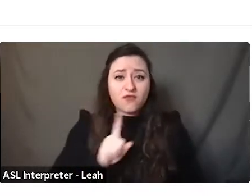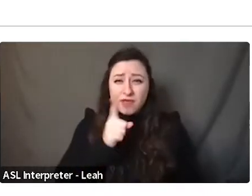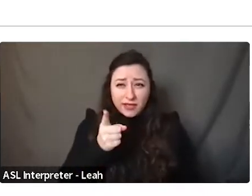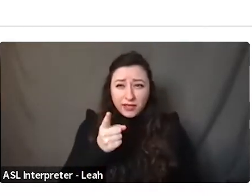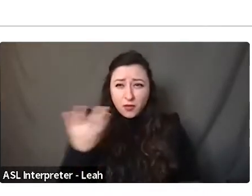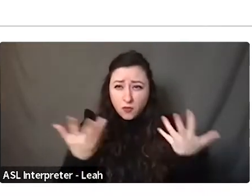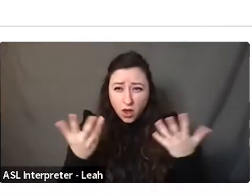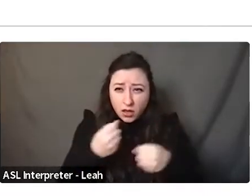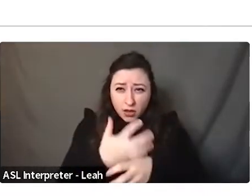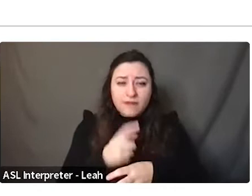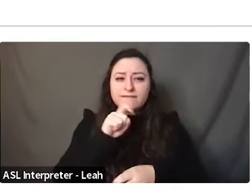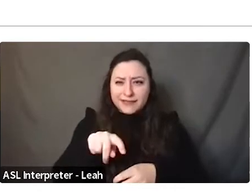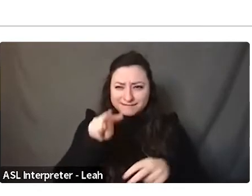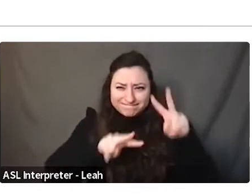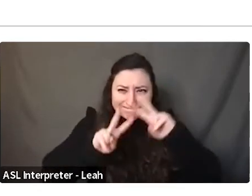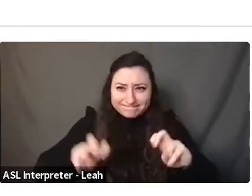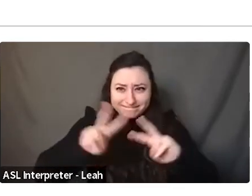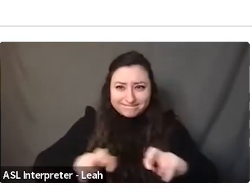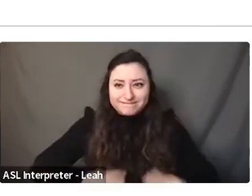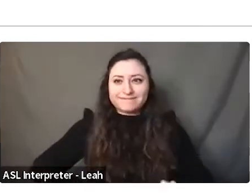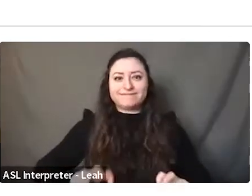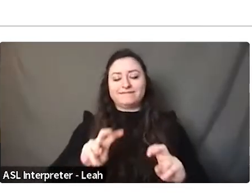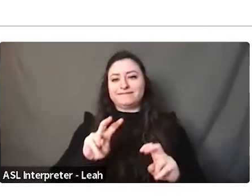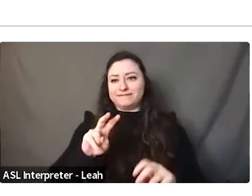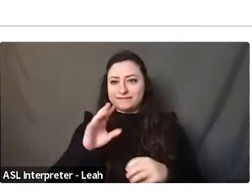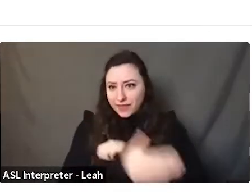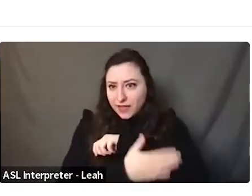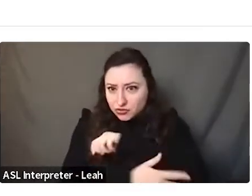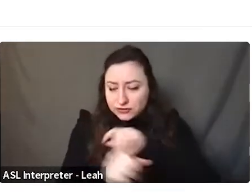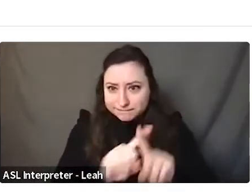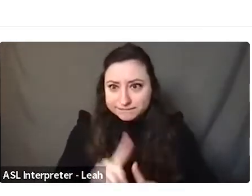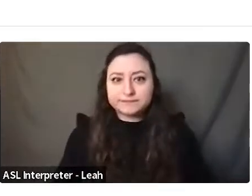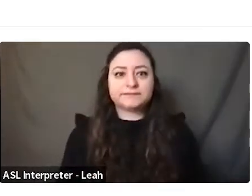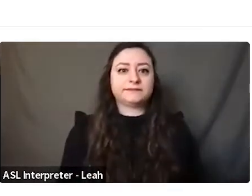look beyond just the first country where the leather goes to.